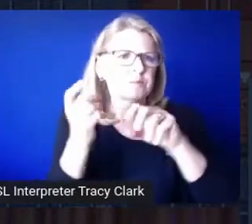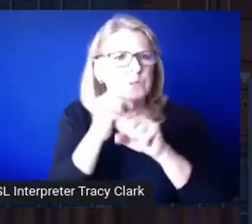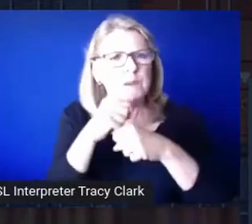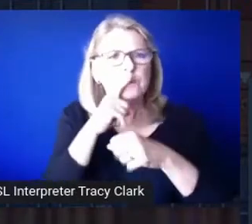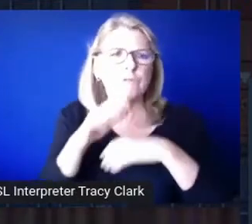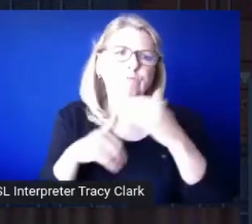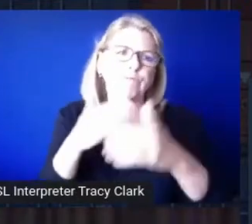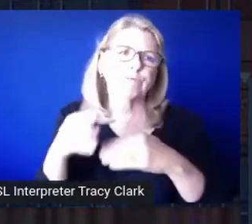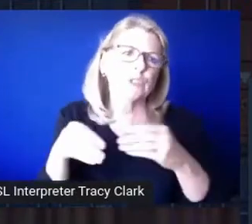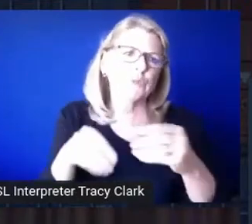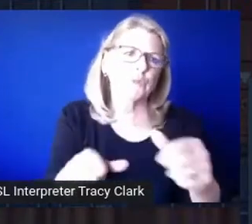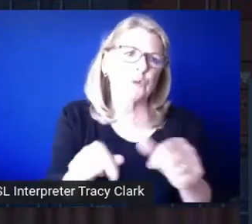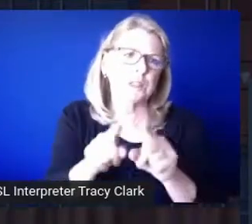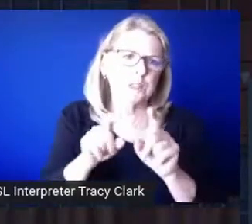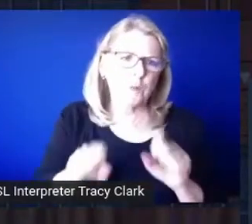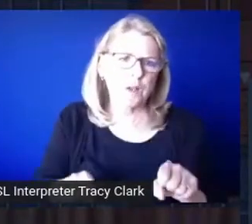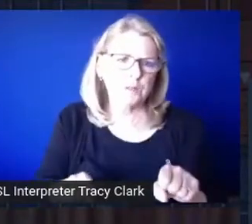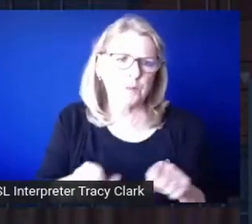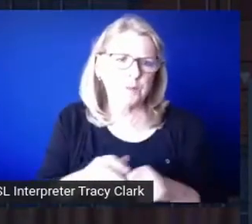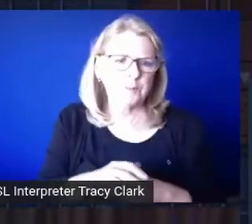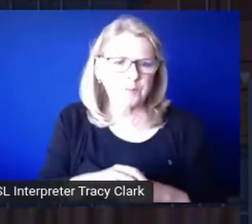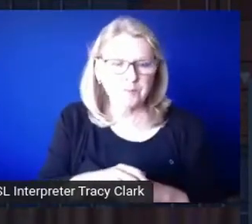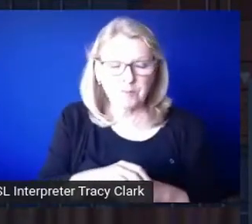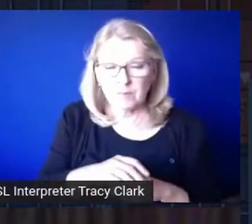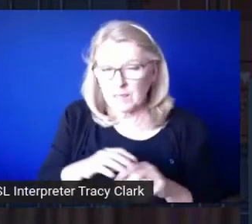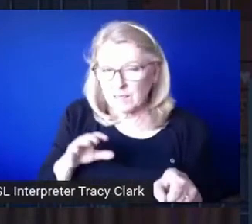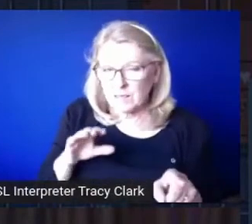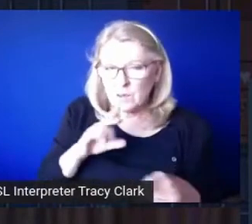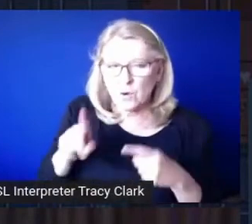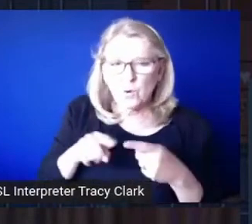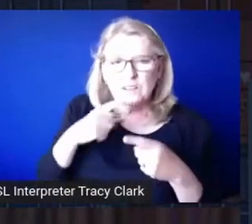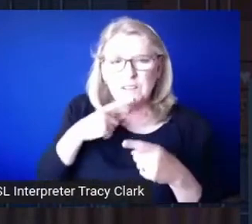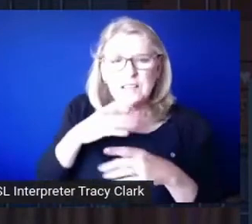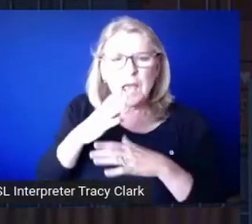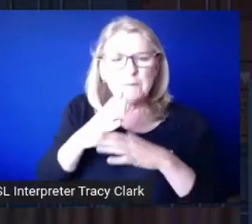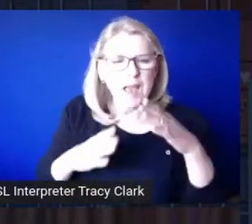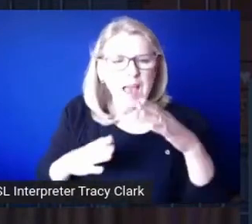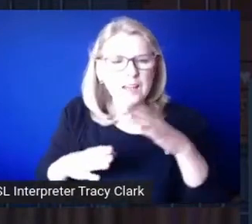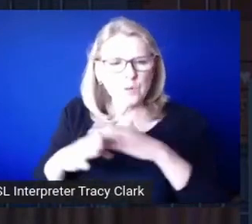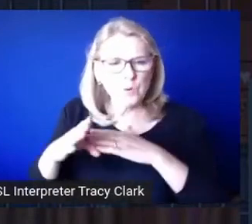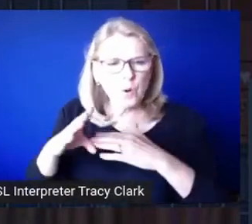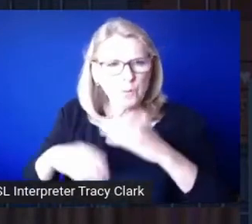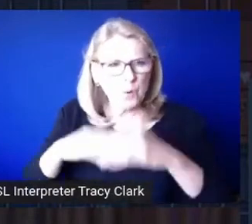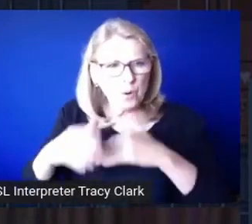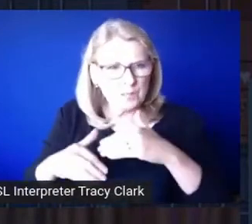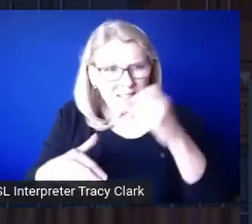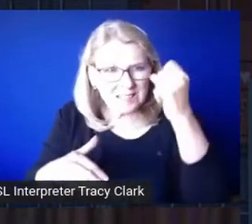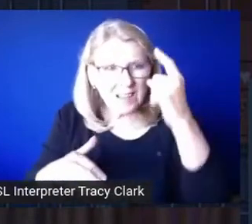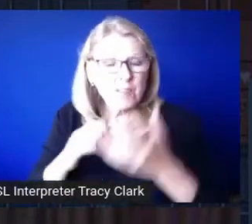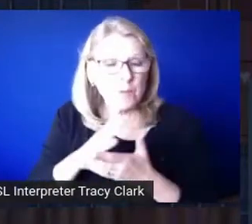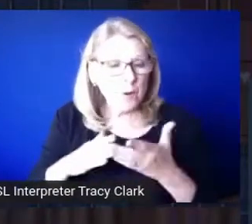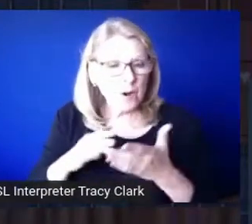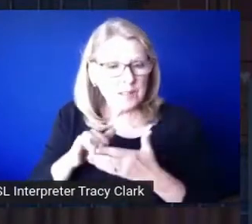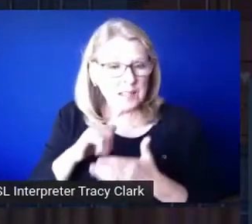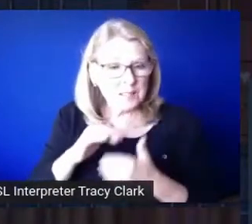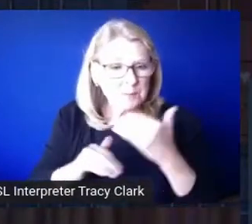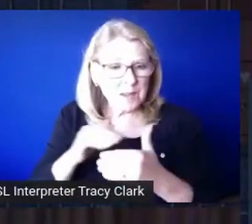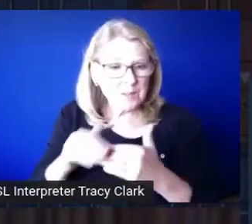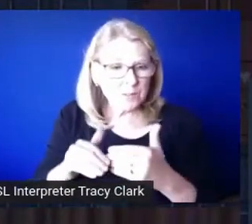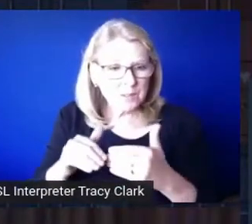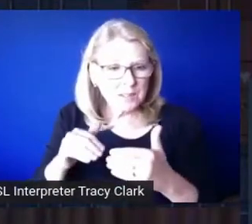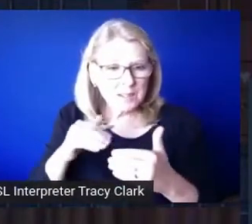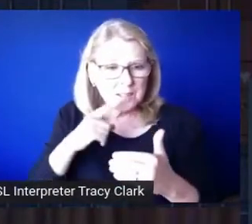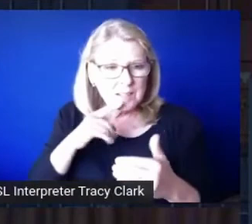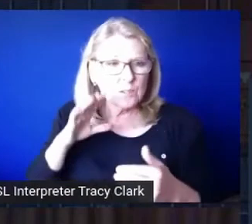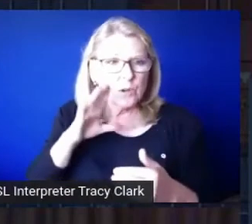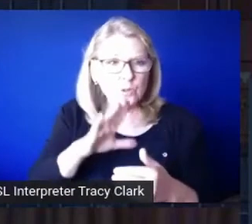that when you say it's a manual process, the part that is manual is just your intention to upgrade to the